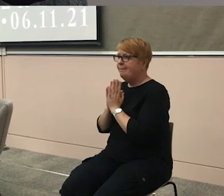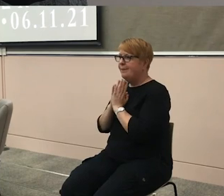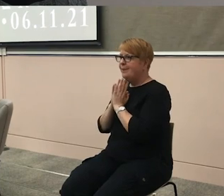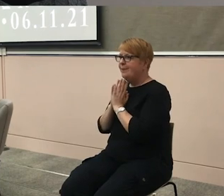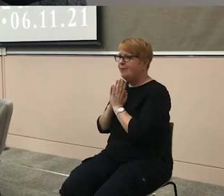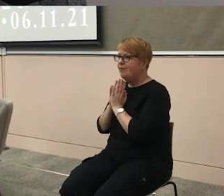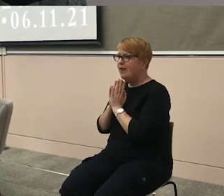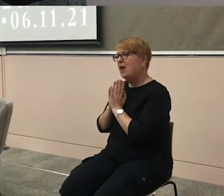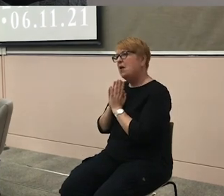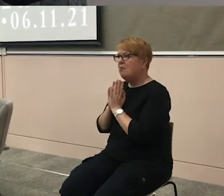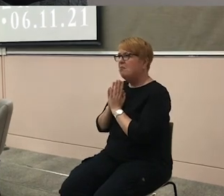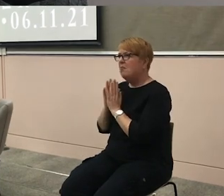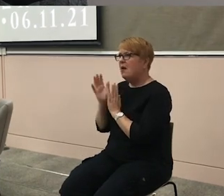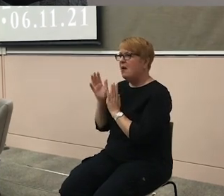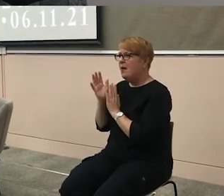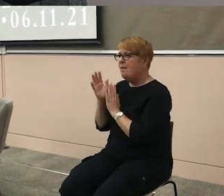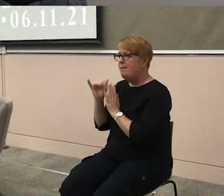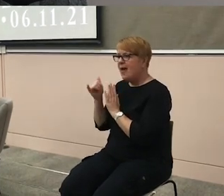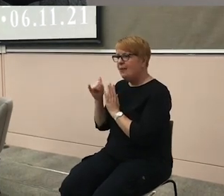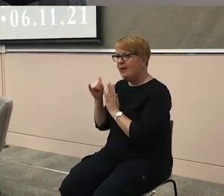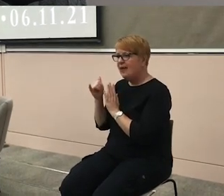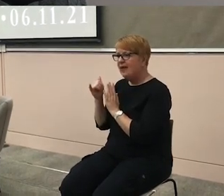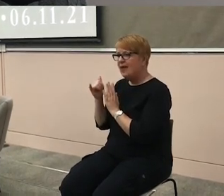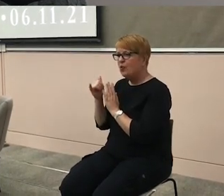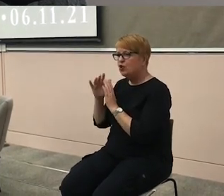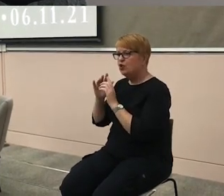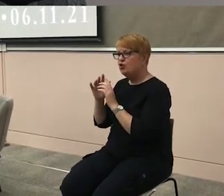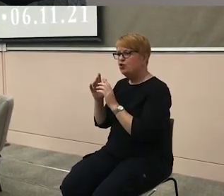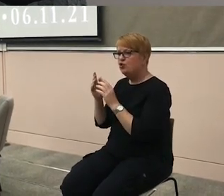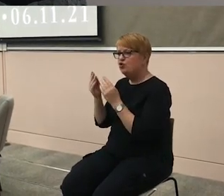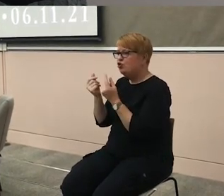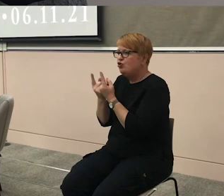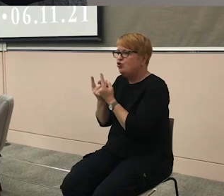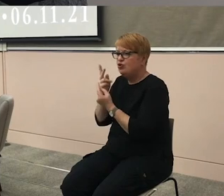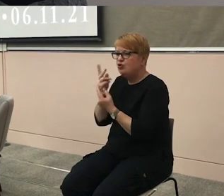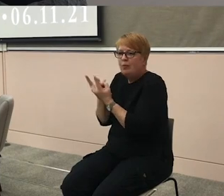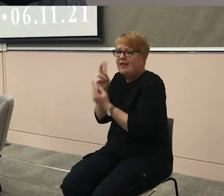yeah, maybe that didn't feel like just aesthetics, it felt like,